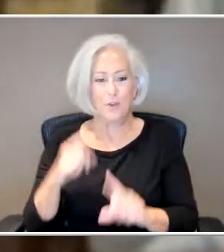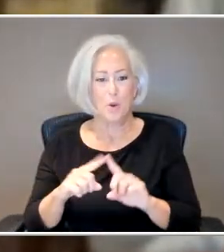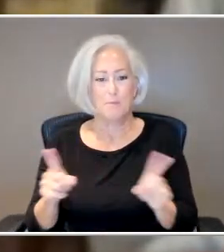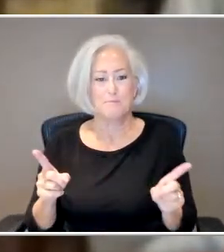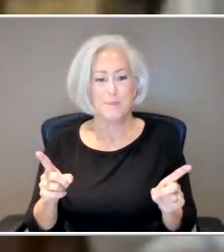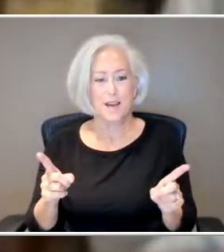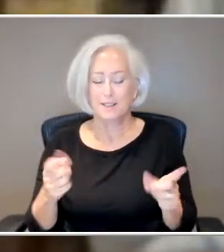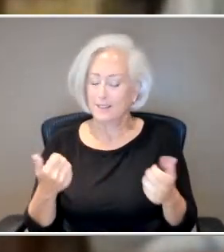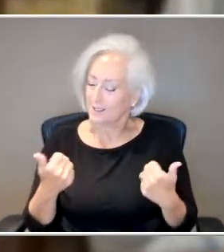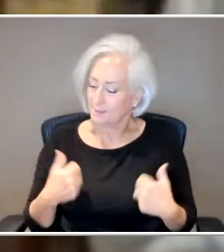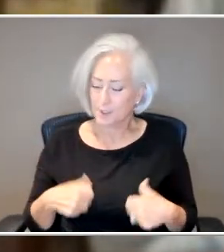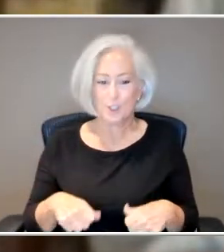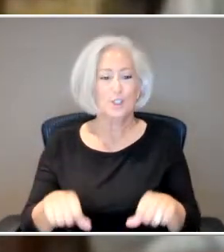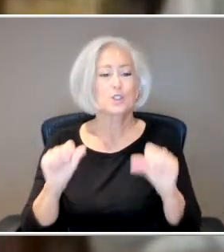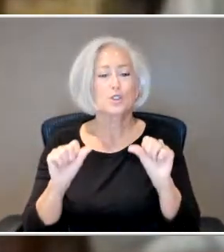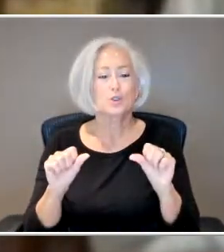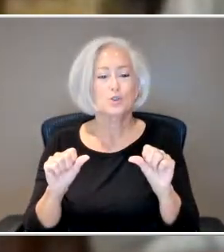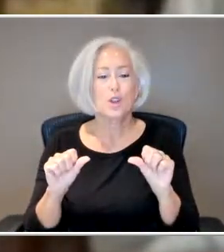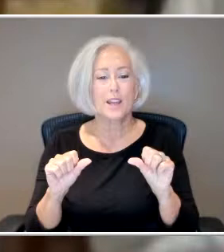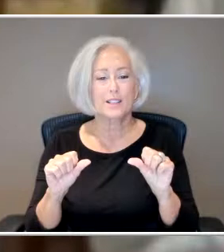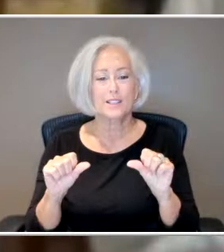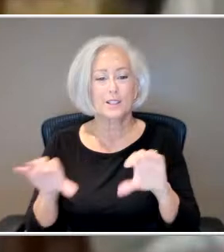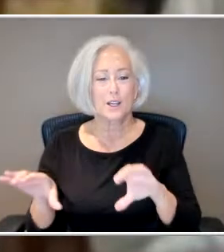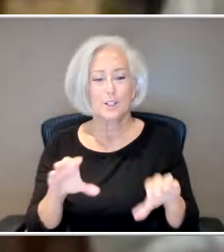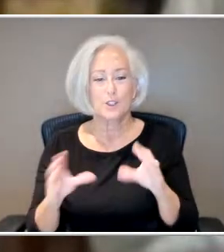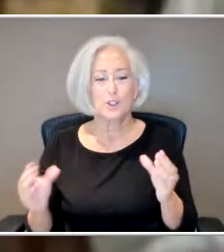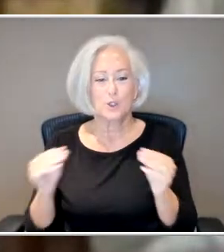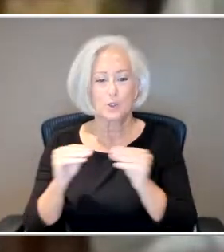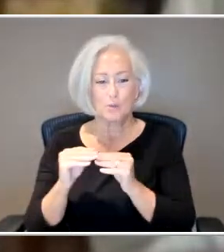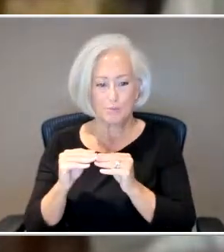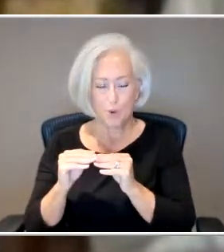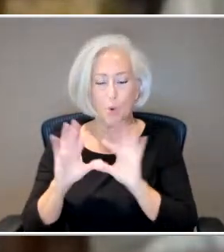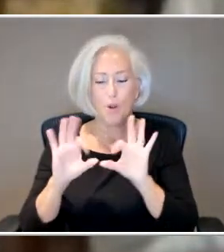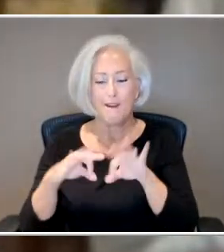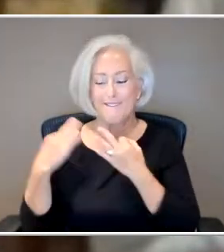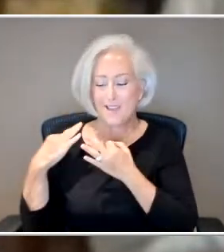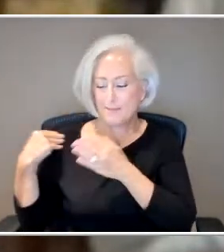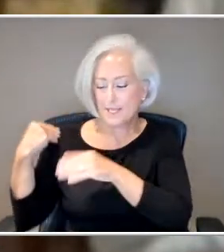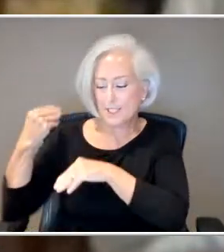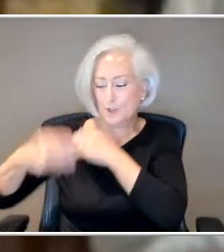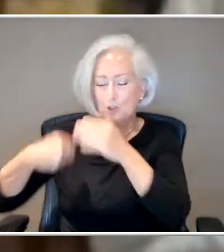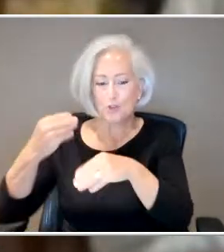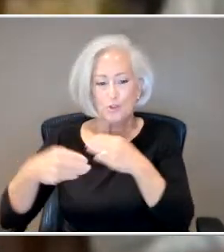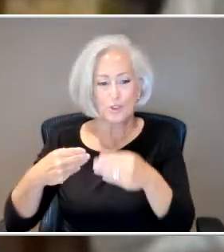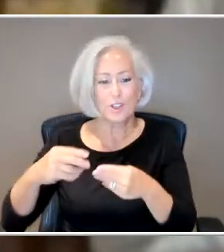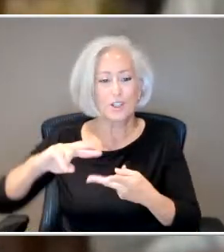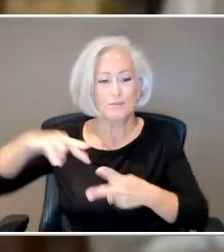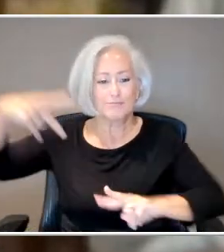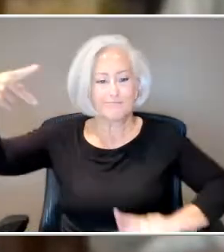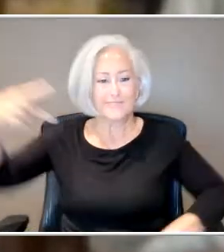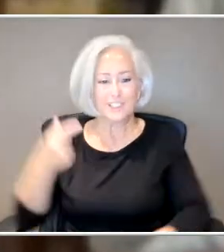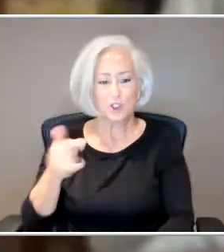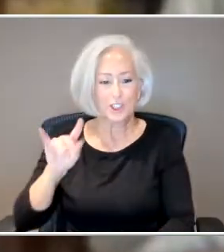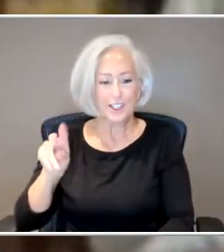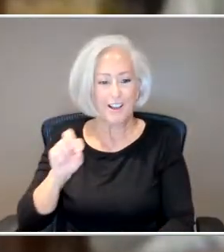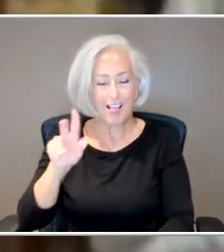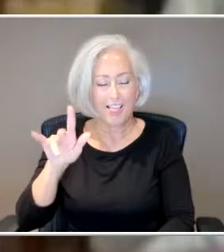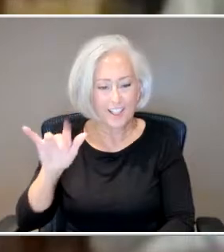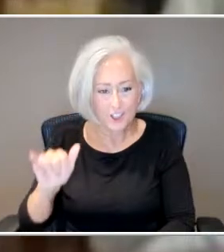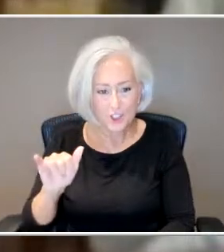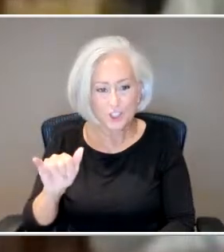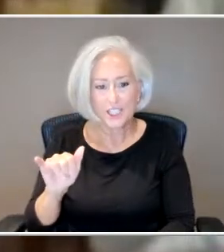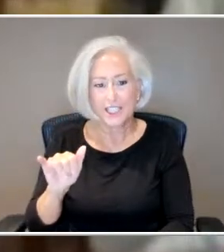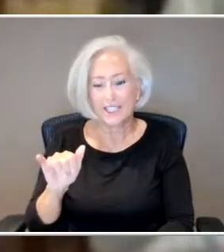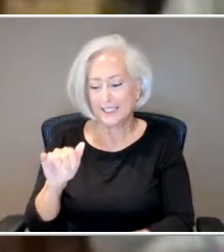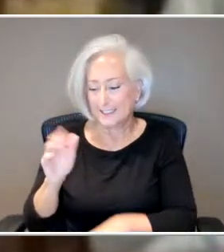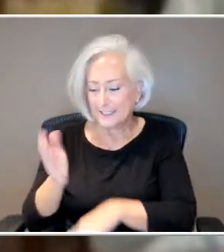trying to doing more genealogy and messing around on our place. If it has a